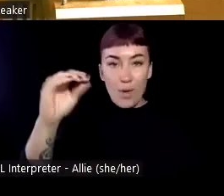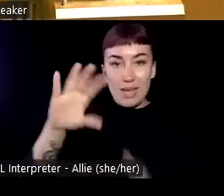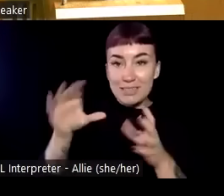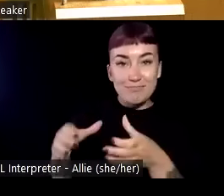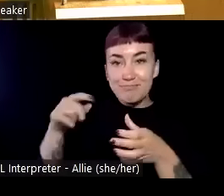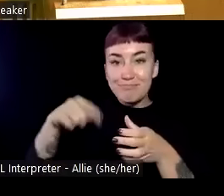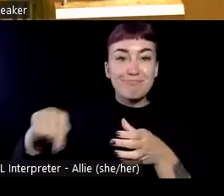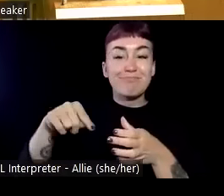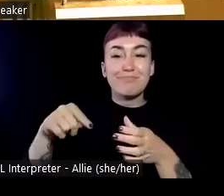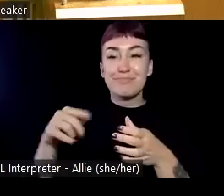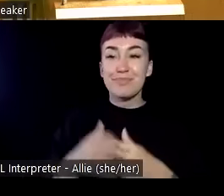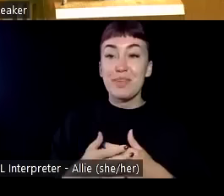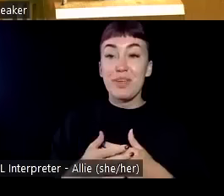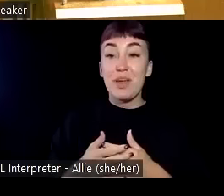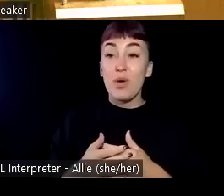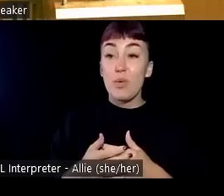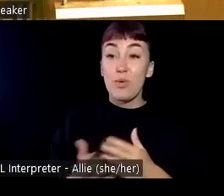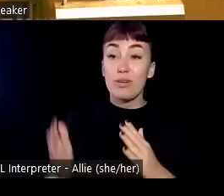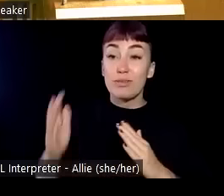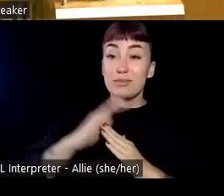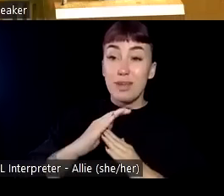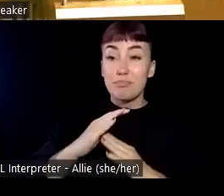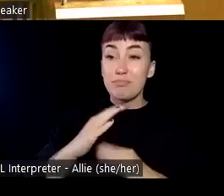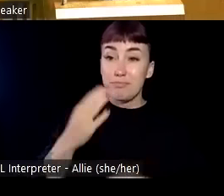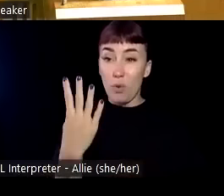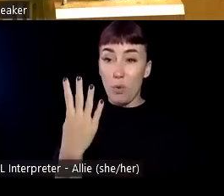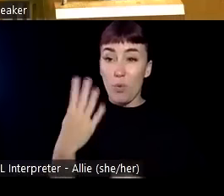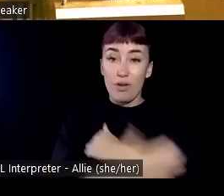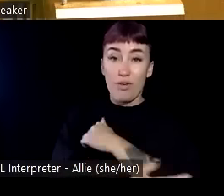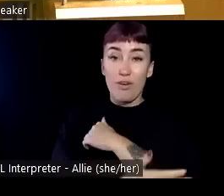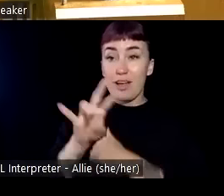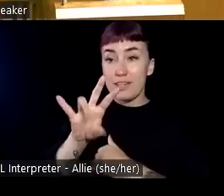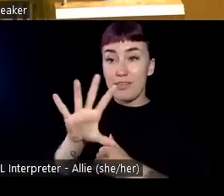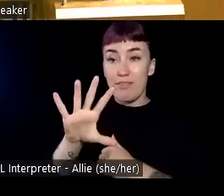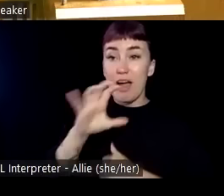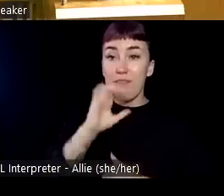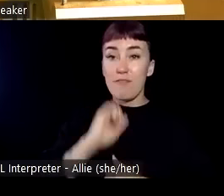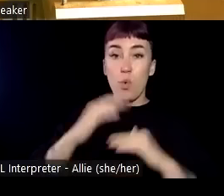We finished number 4 in the country in the 75 and over national tournament.